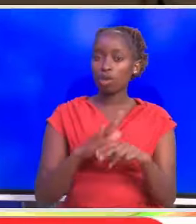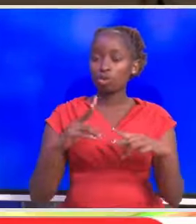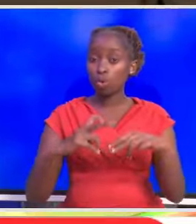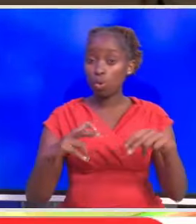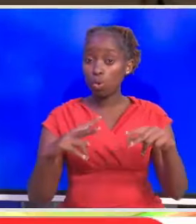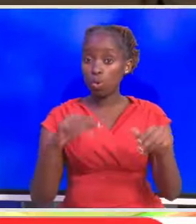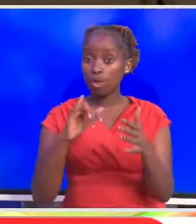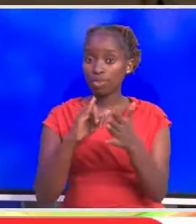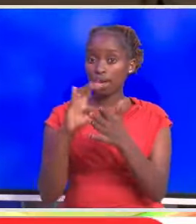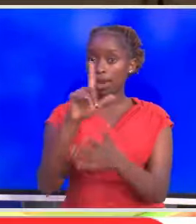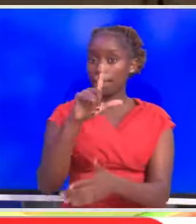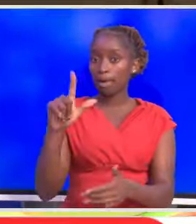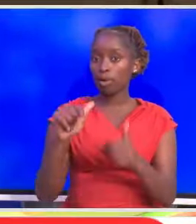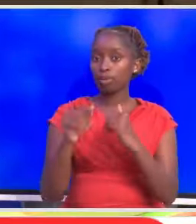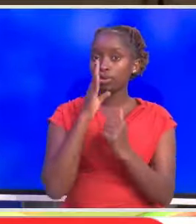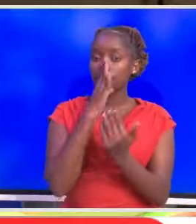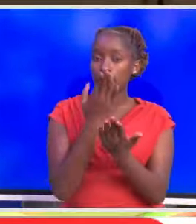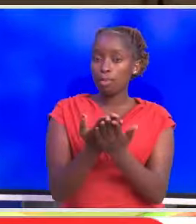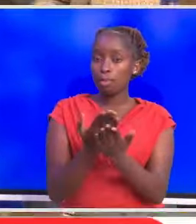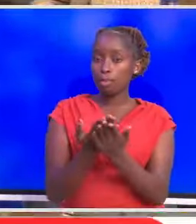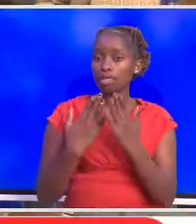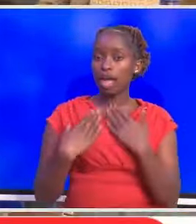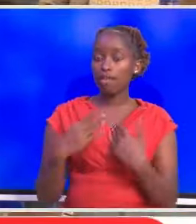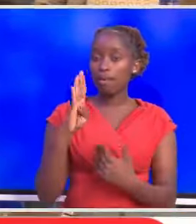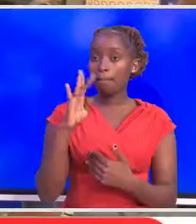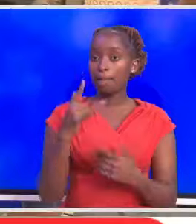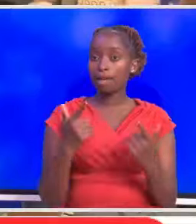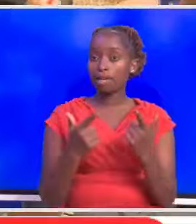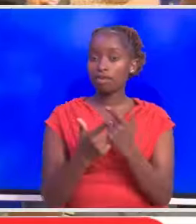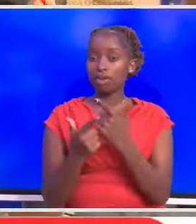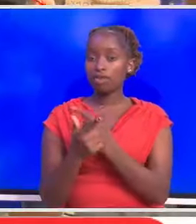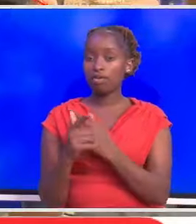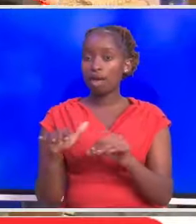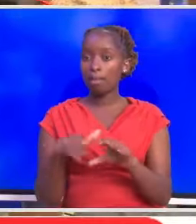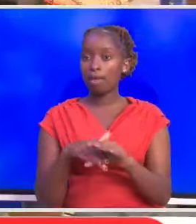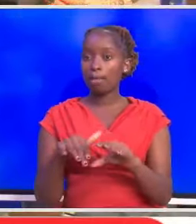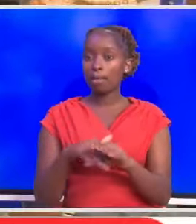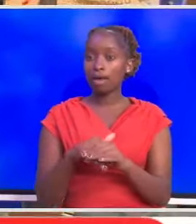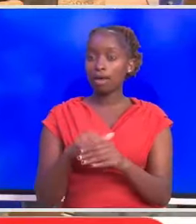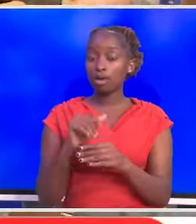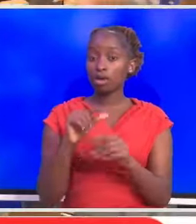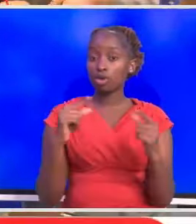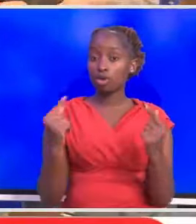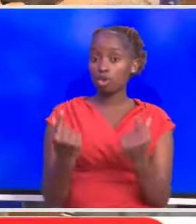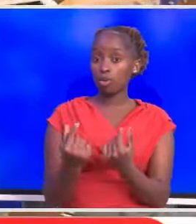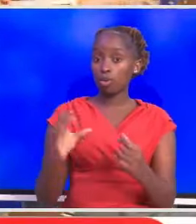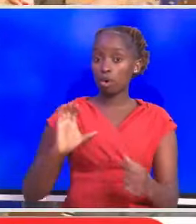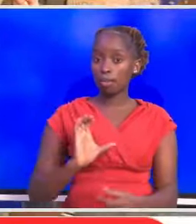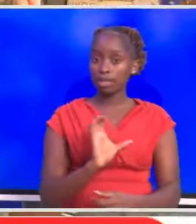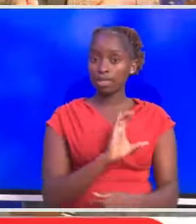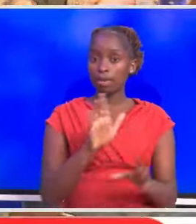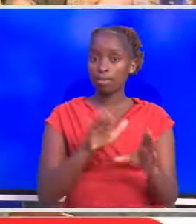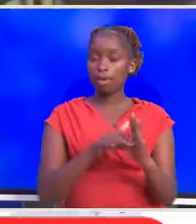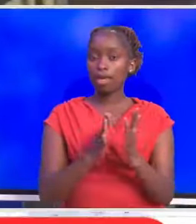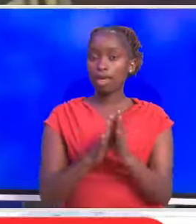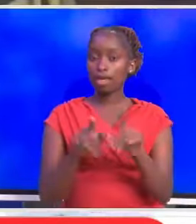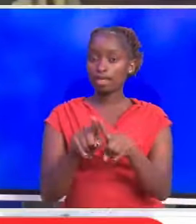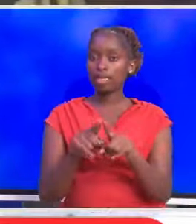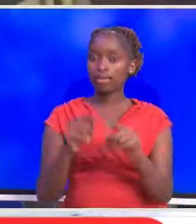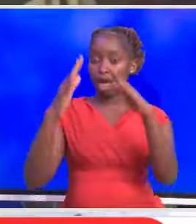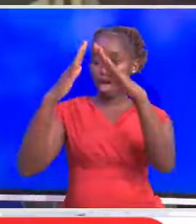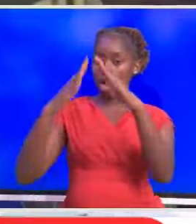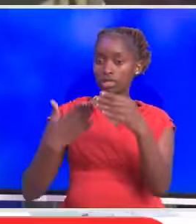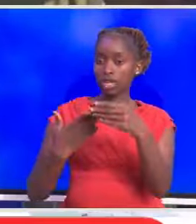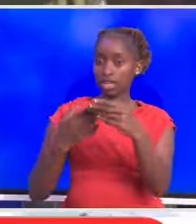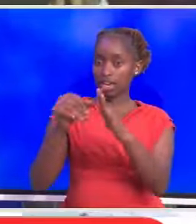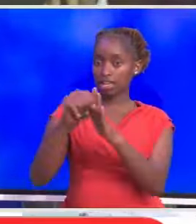bill that have been proposed by individual members, a section of committee members, and the House leadership. That one, we